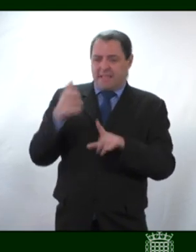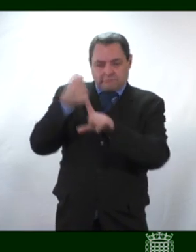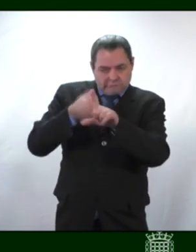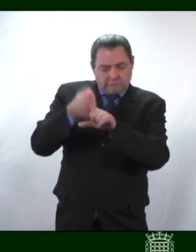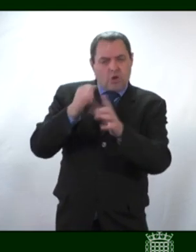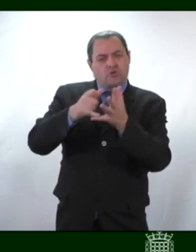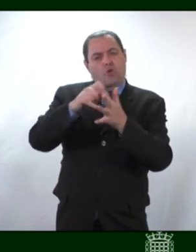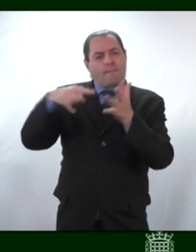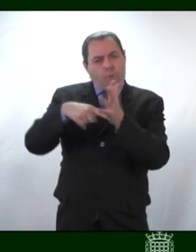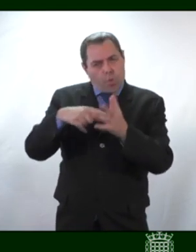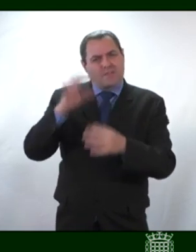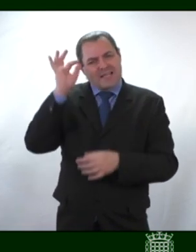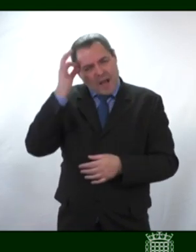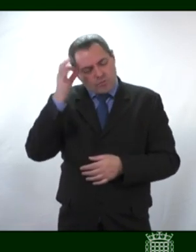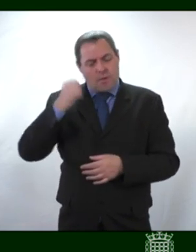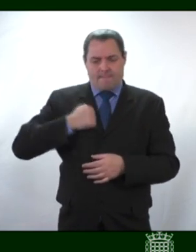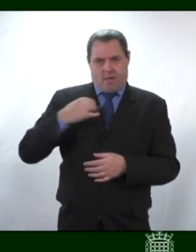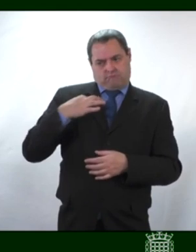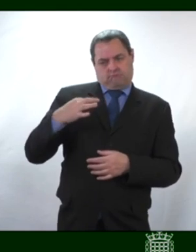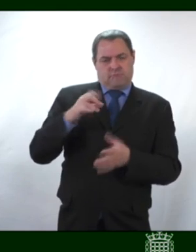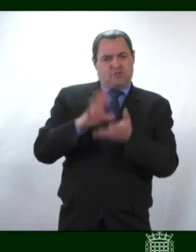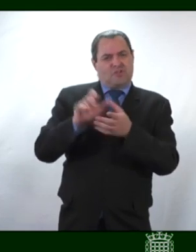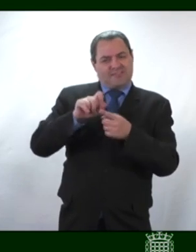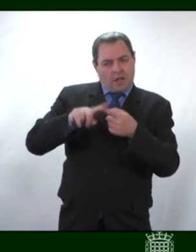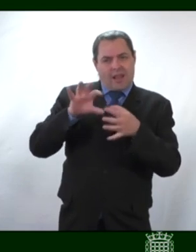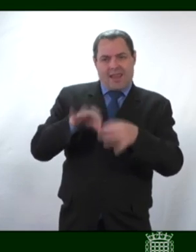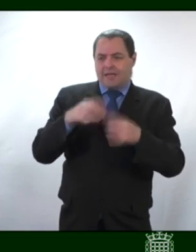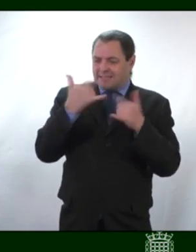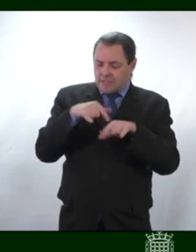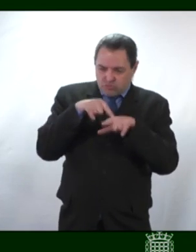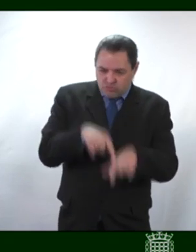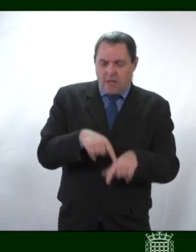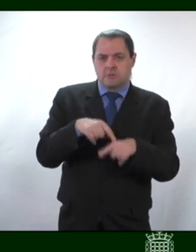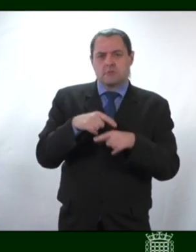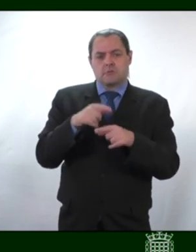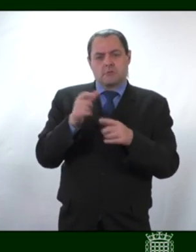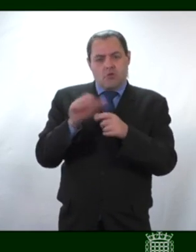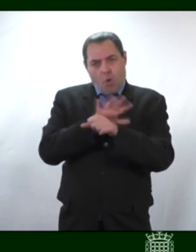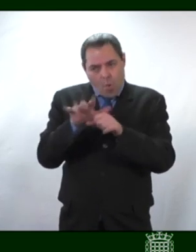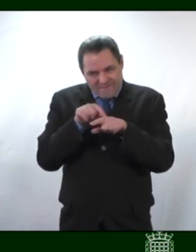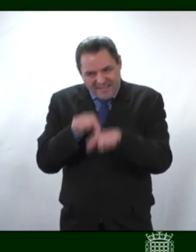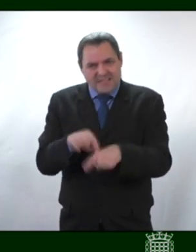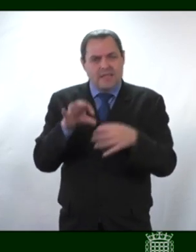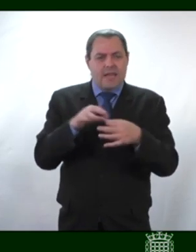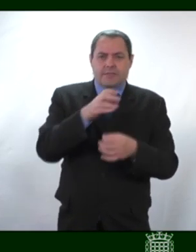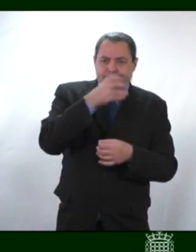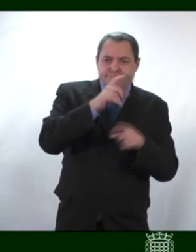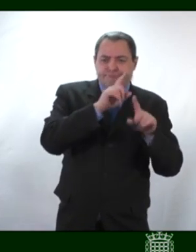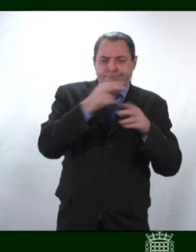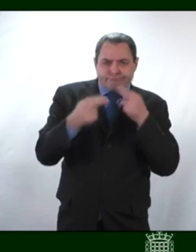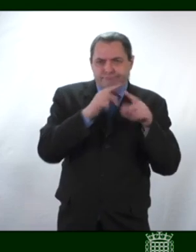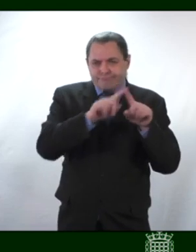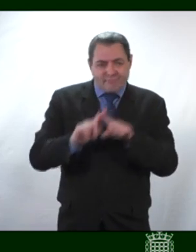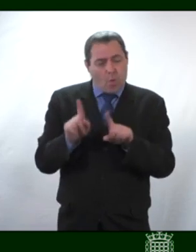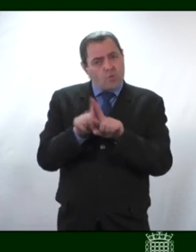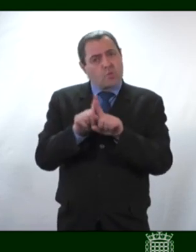for my constituents in Cheadle, referring to testing and tracing and COVID compliance in the hospitality sector, and pressed for a borough-by-borough approach